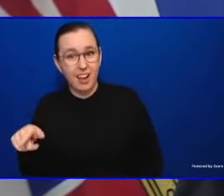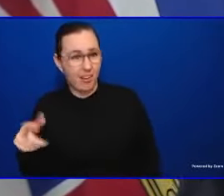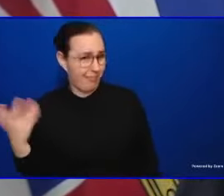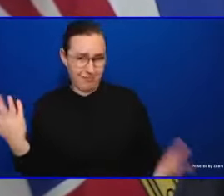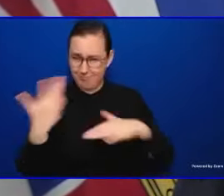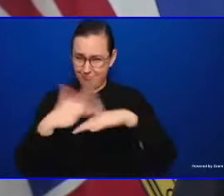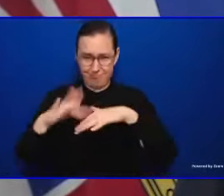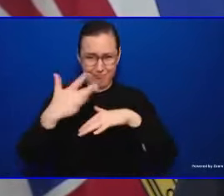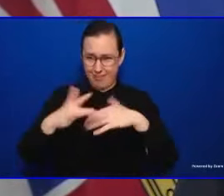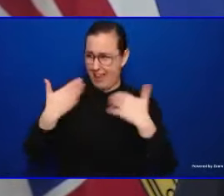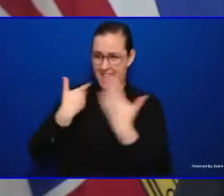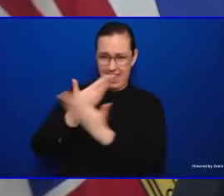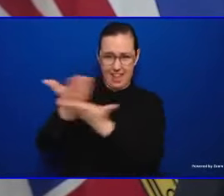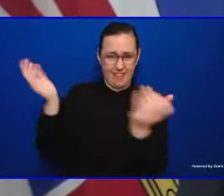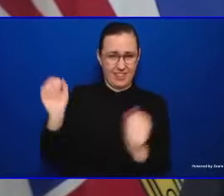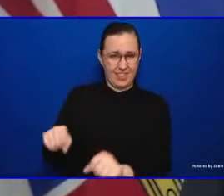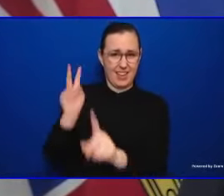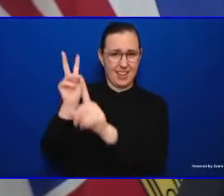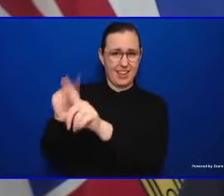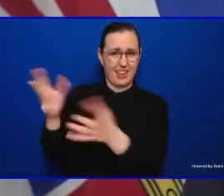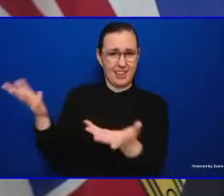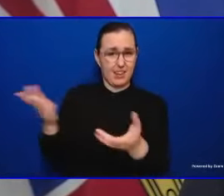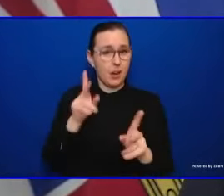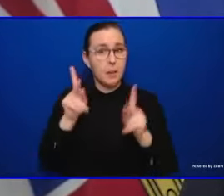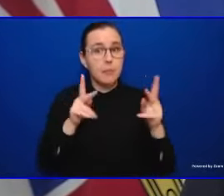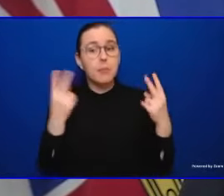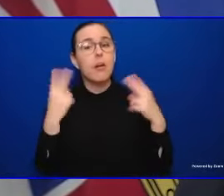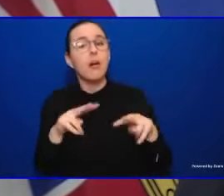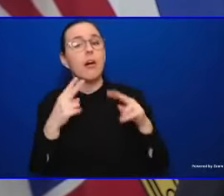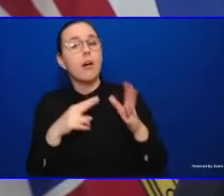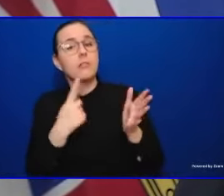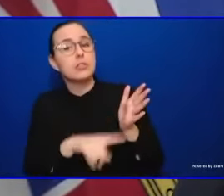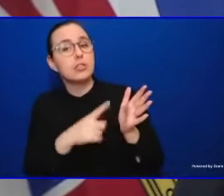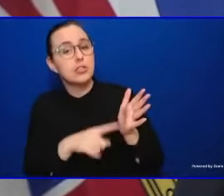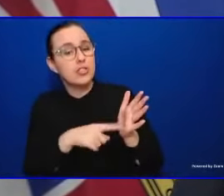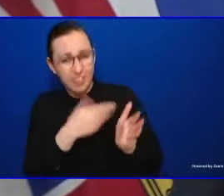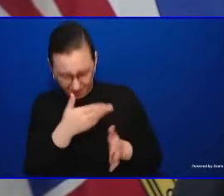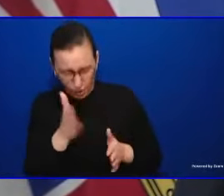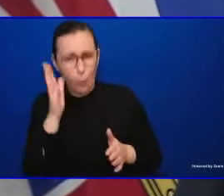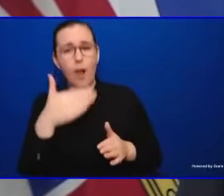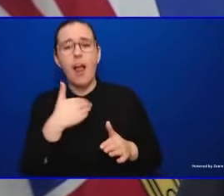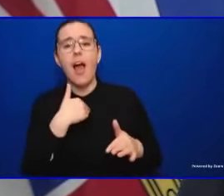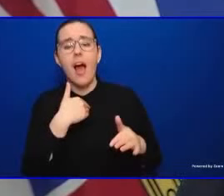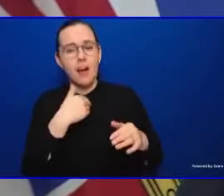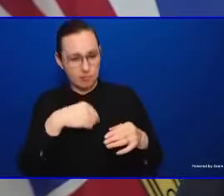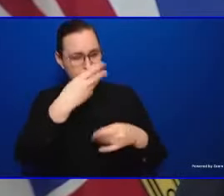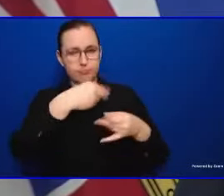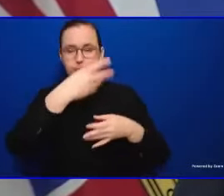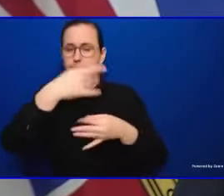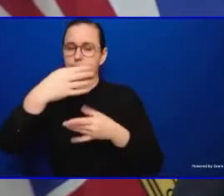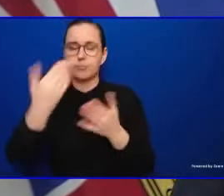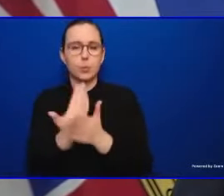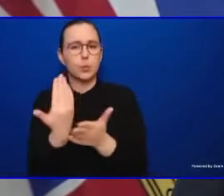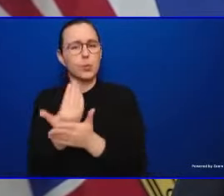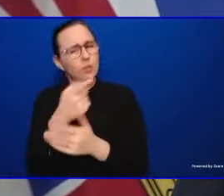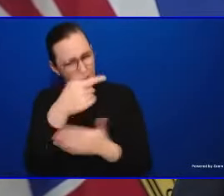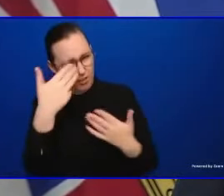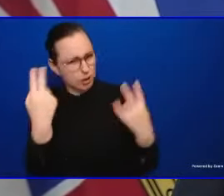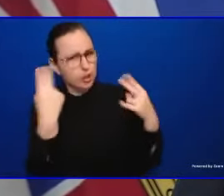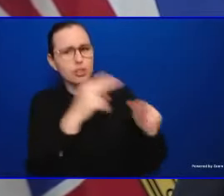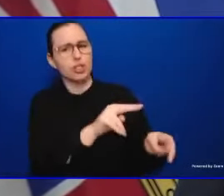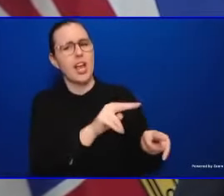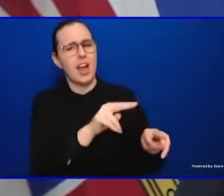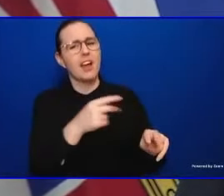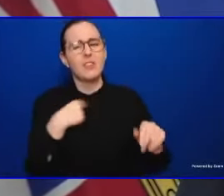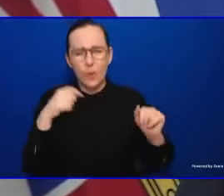to be coming available. So we are raising the capacity of the system to meet this challenge, and I am confident we're going to be able to do it. Our teams